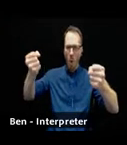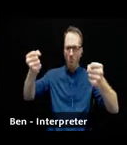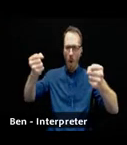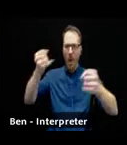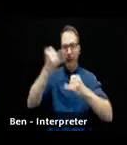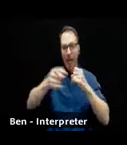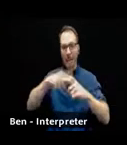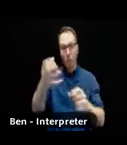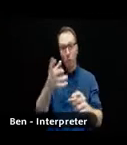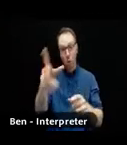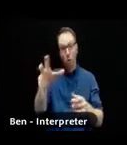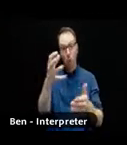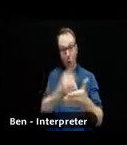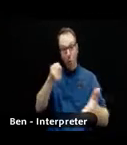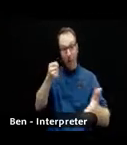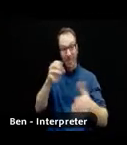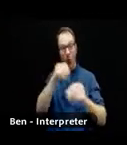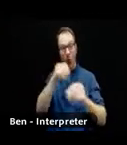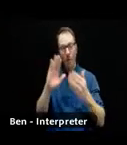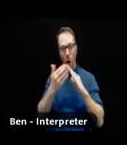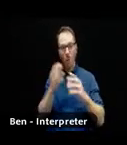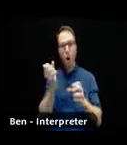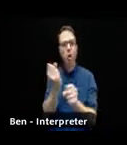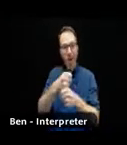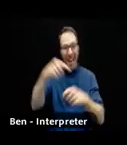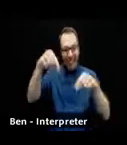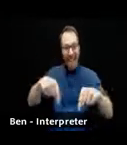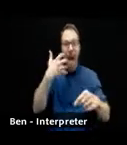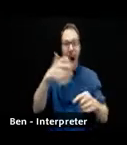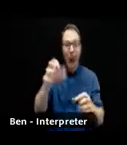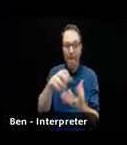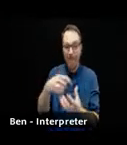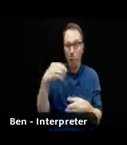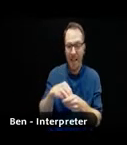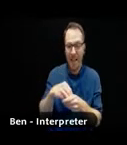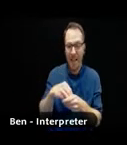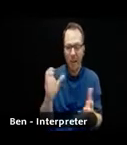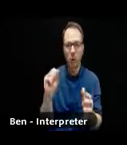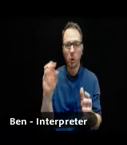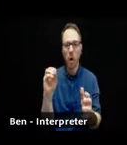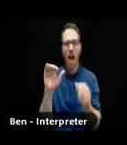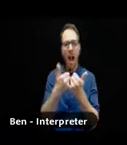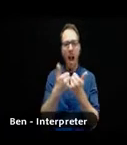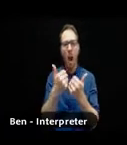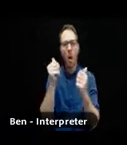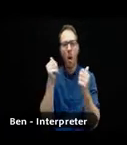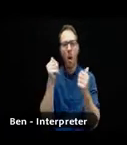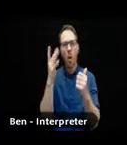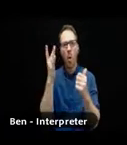you removed us created this hot mess that we are in now. So how about